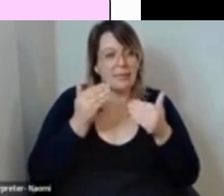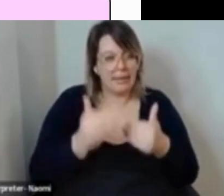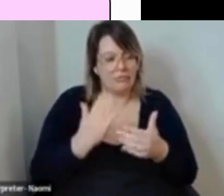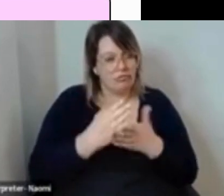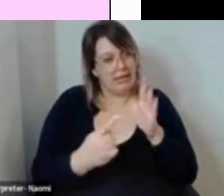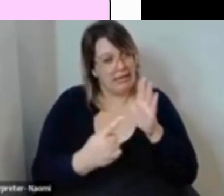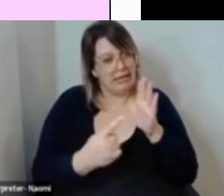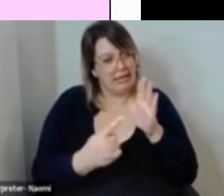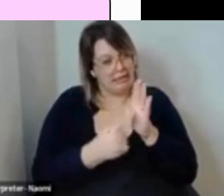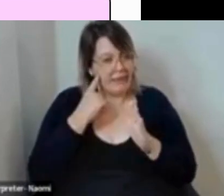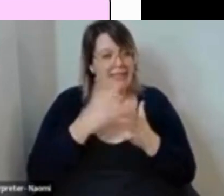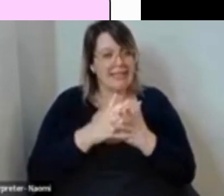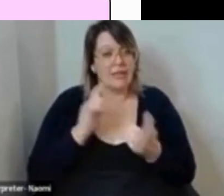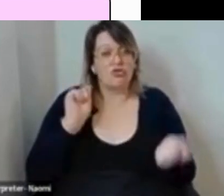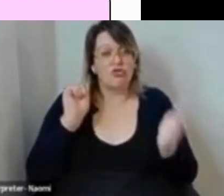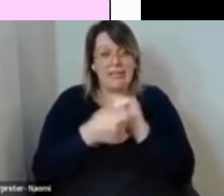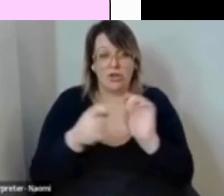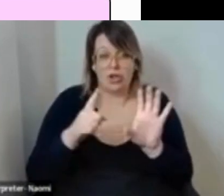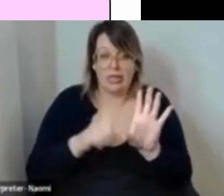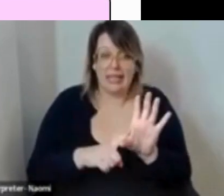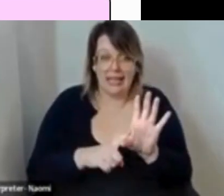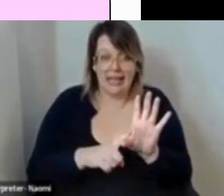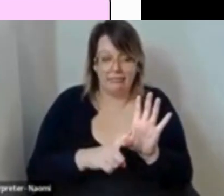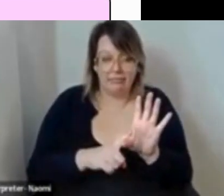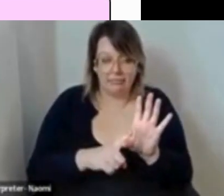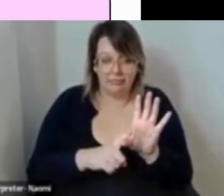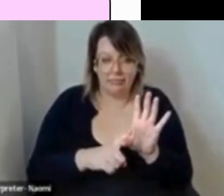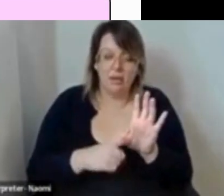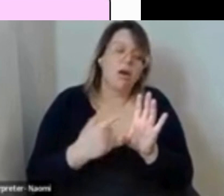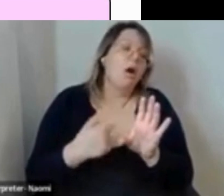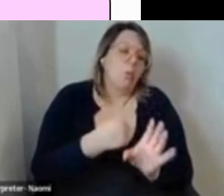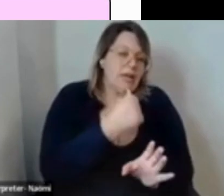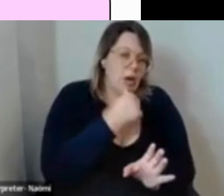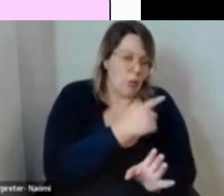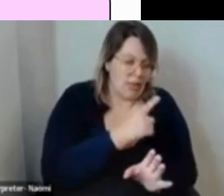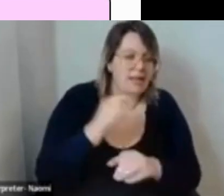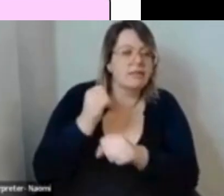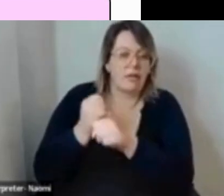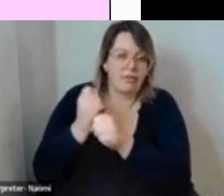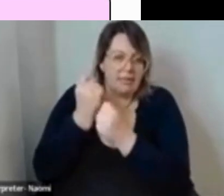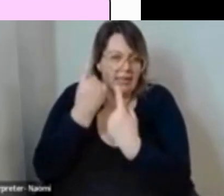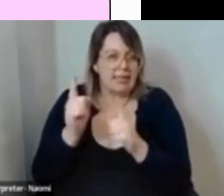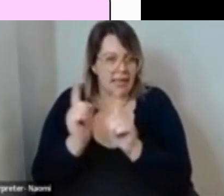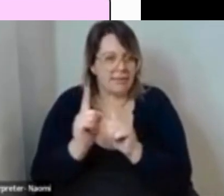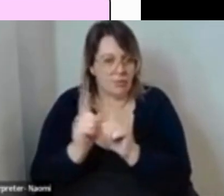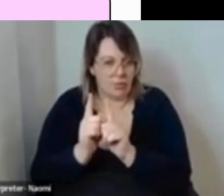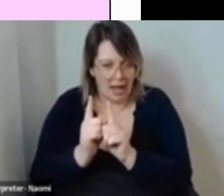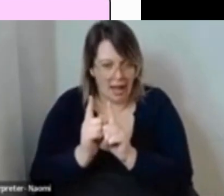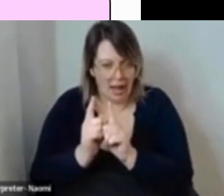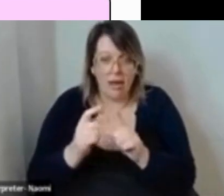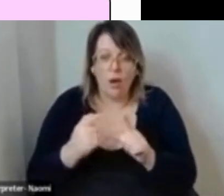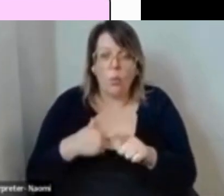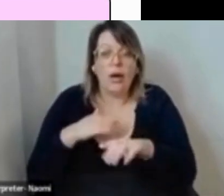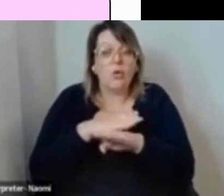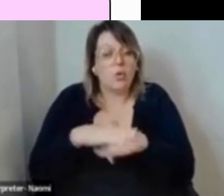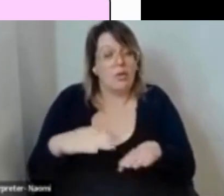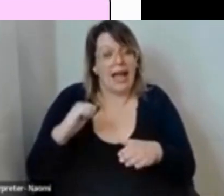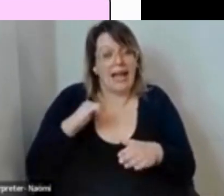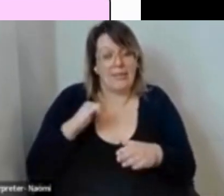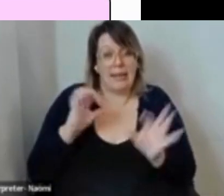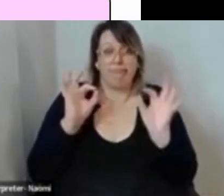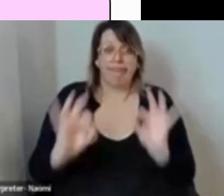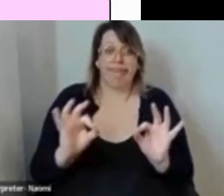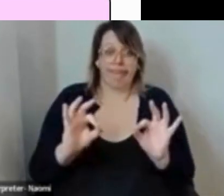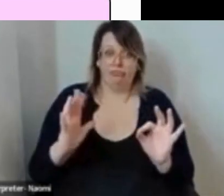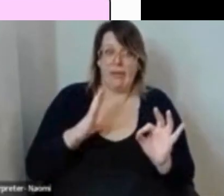programme. We understand that, and we know that colleagues at the DFE understand that too. We are not expecting everything in place for